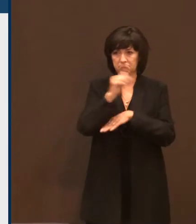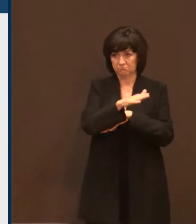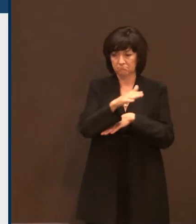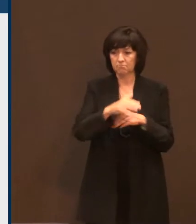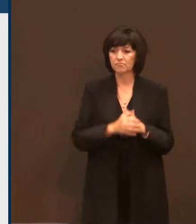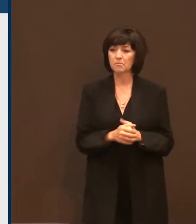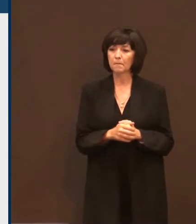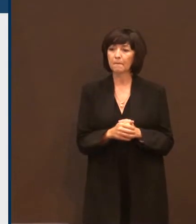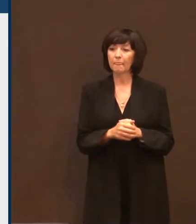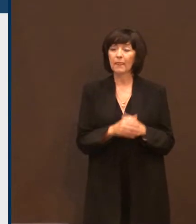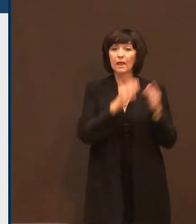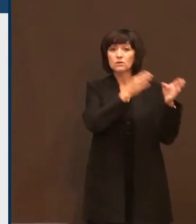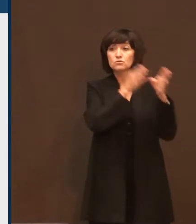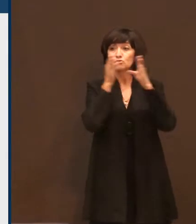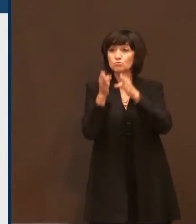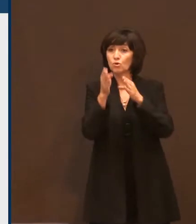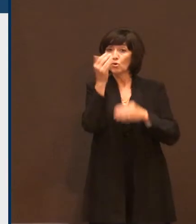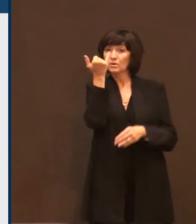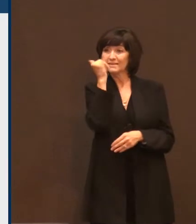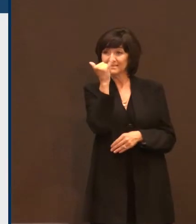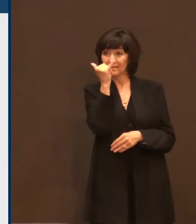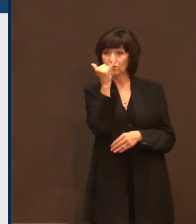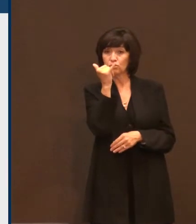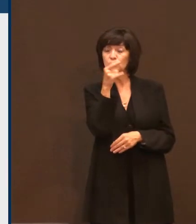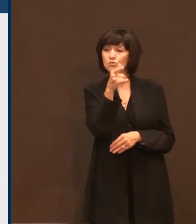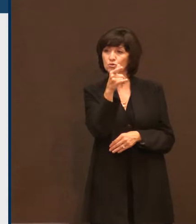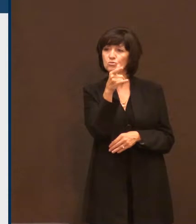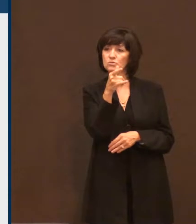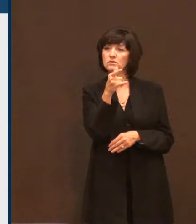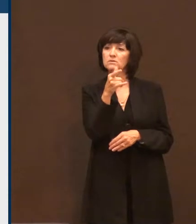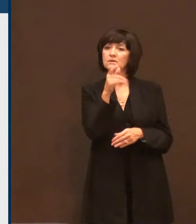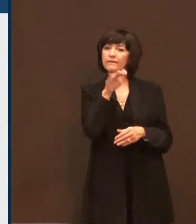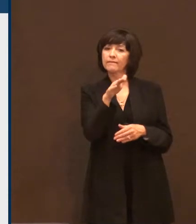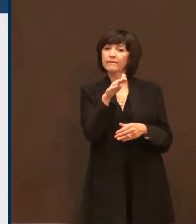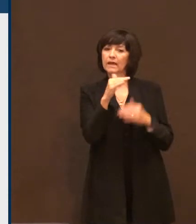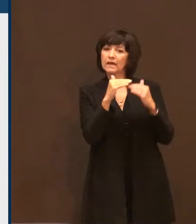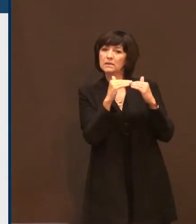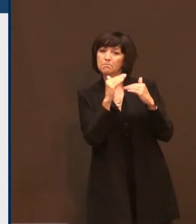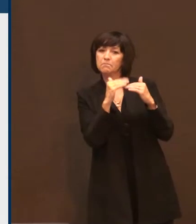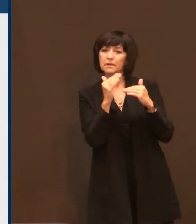yellow category, scenario number 2, minimal to moderate community